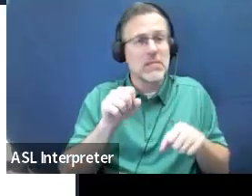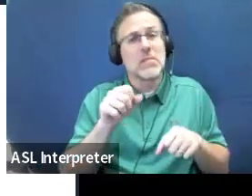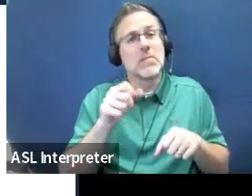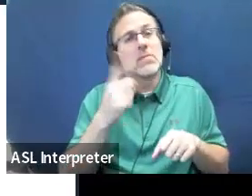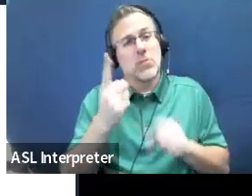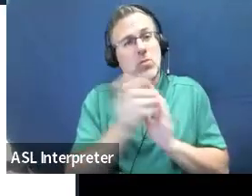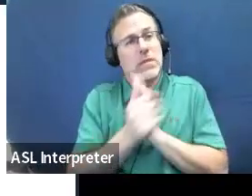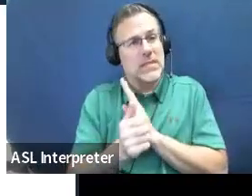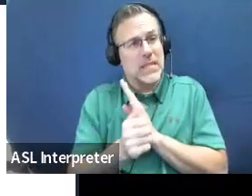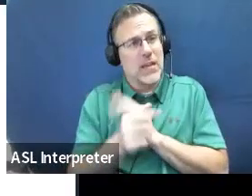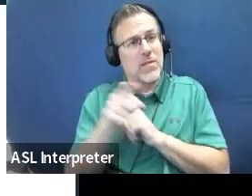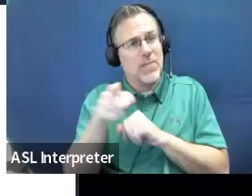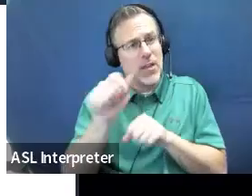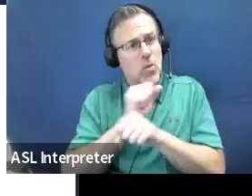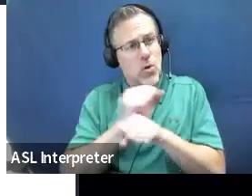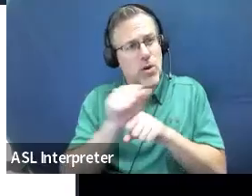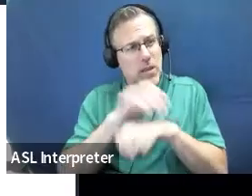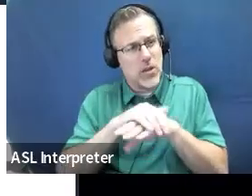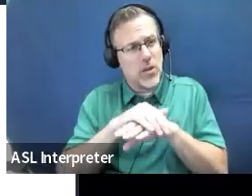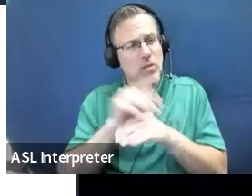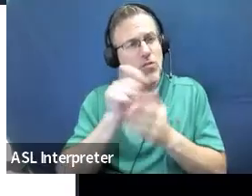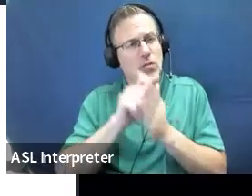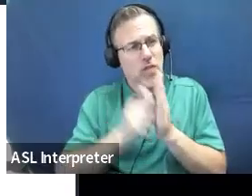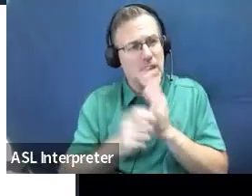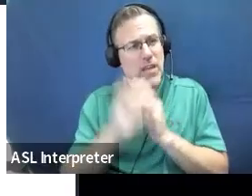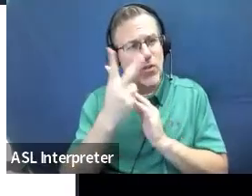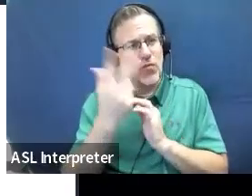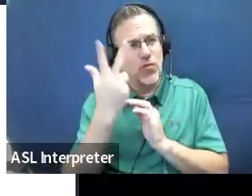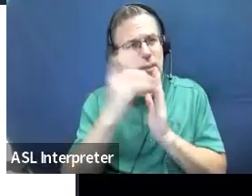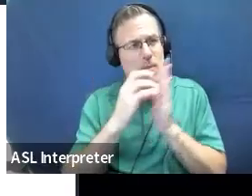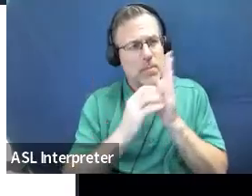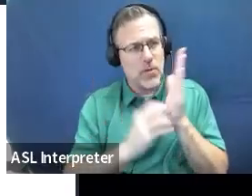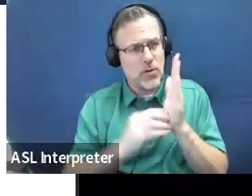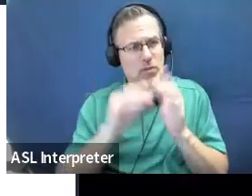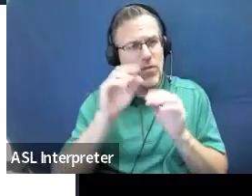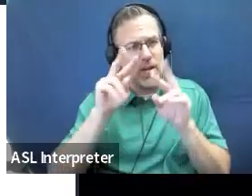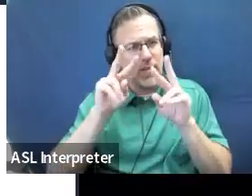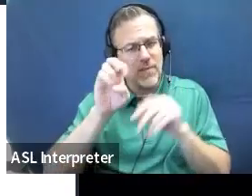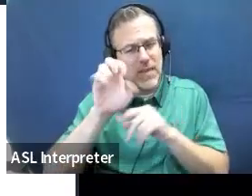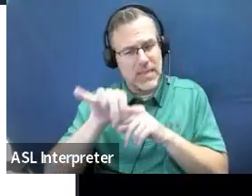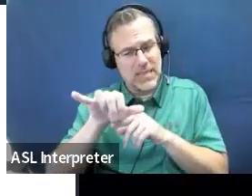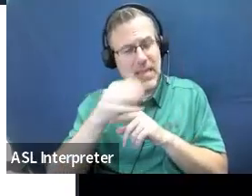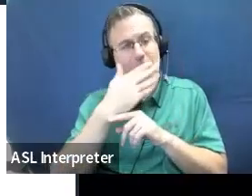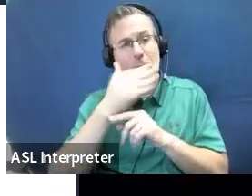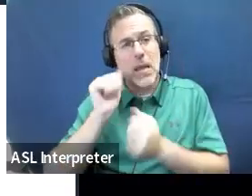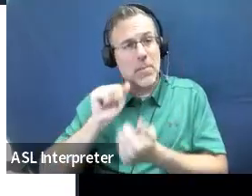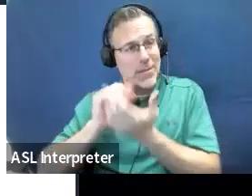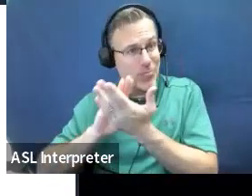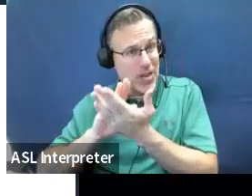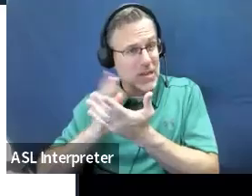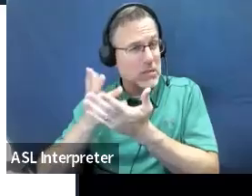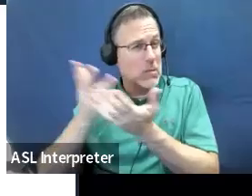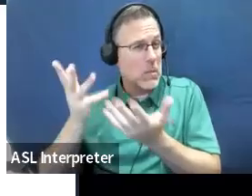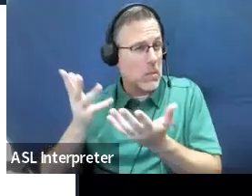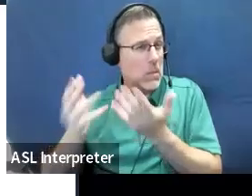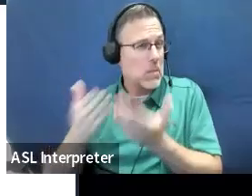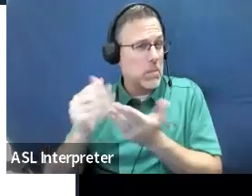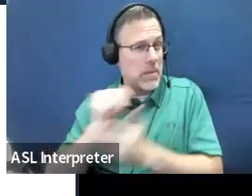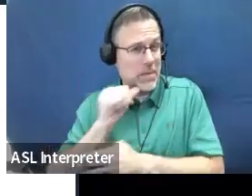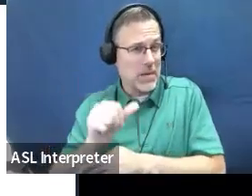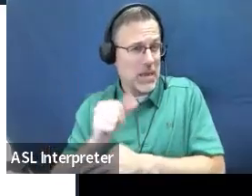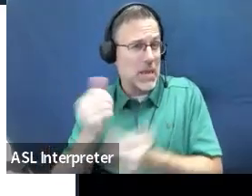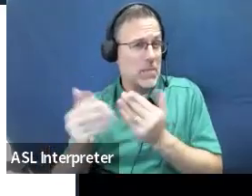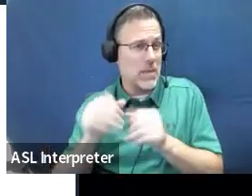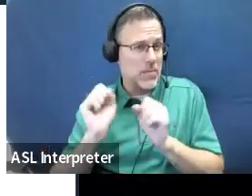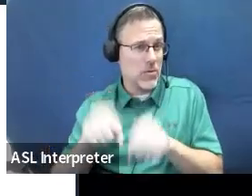were working on around writing a 3-paragraph essay. Is it best practice? Maybe not. Maybe you could make it